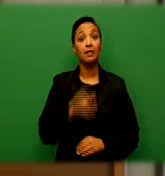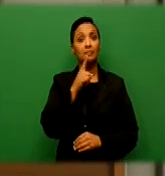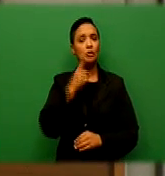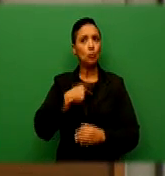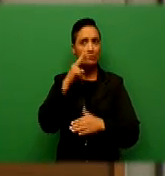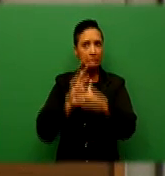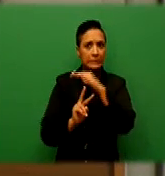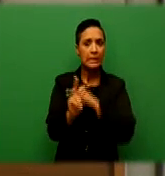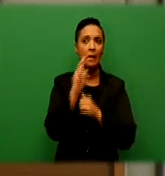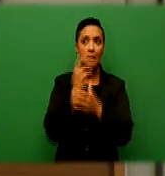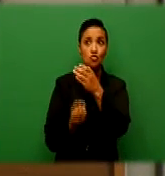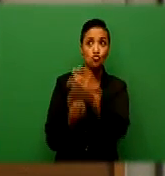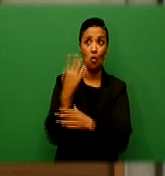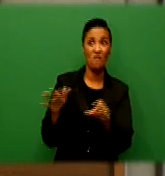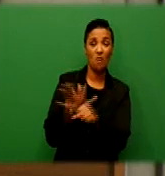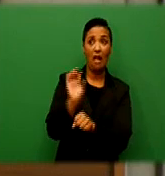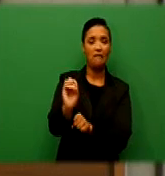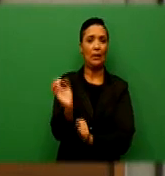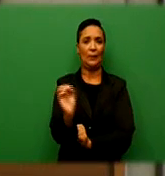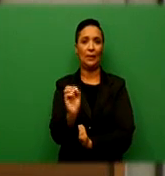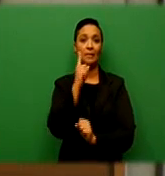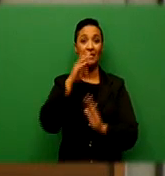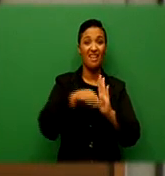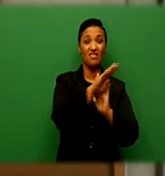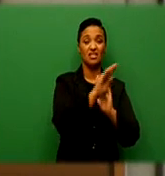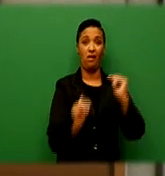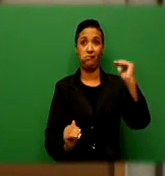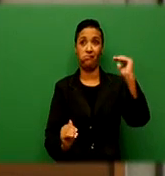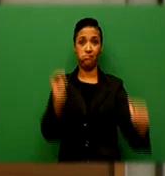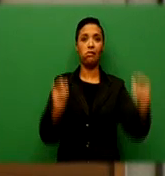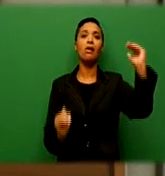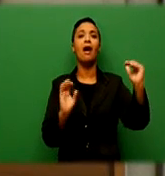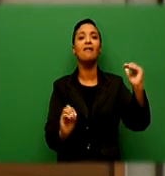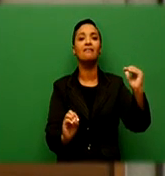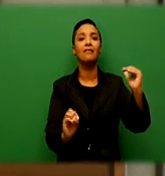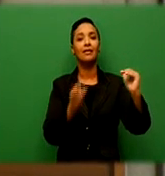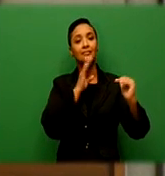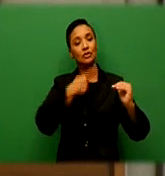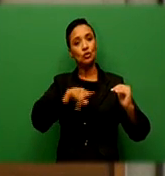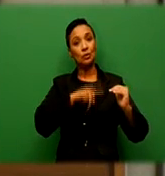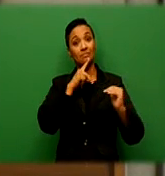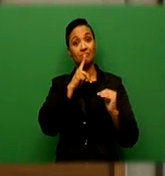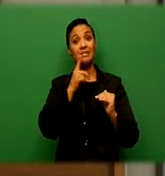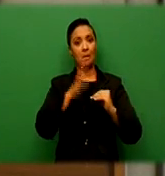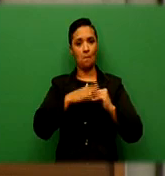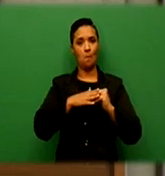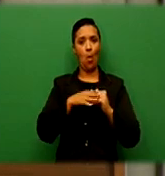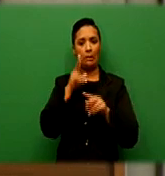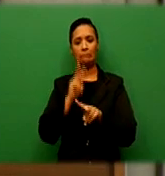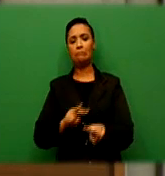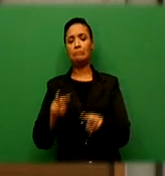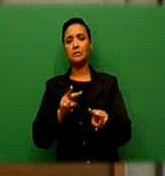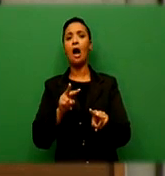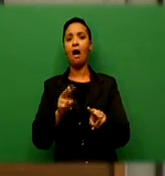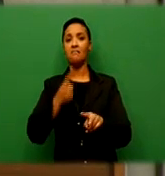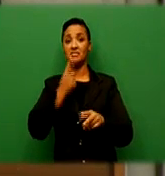outcome and higher inflation outlook, the increased risk of a sovereign ratings downgrade, and